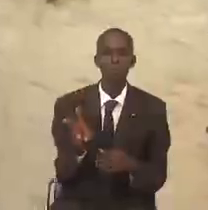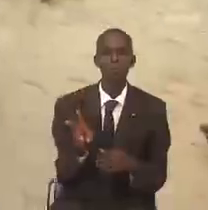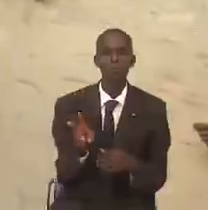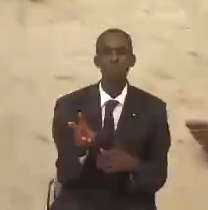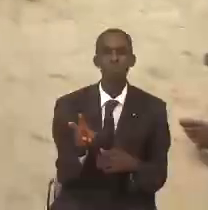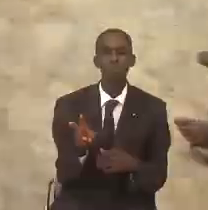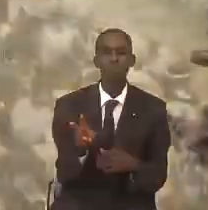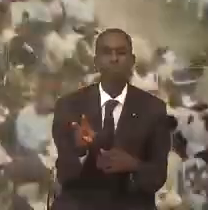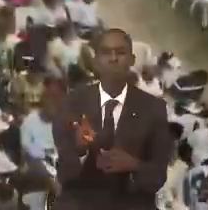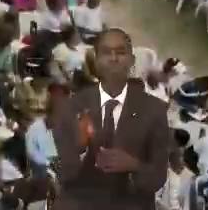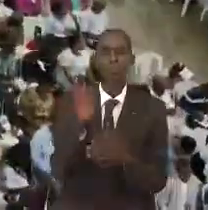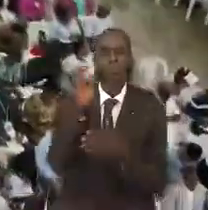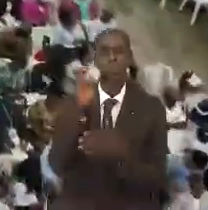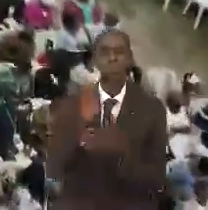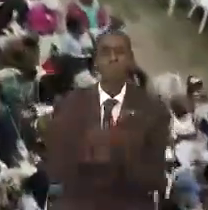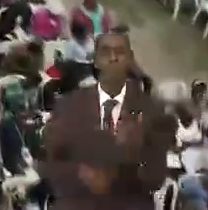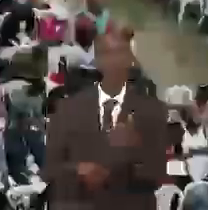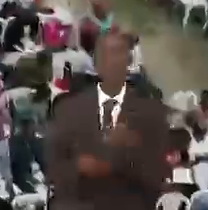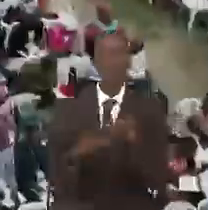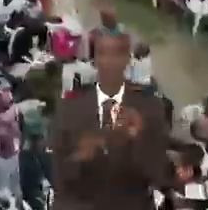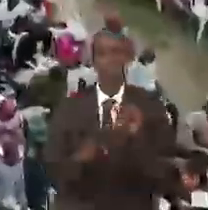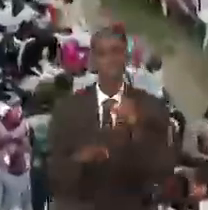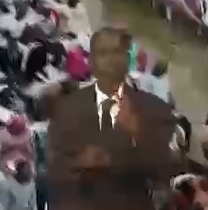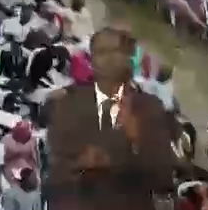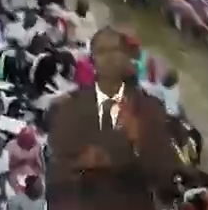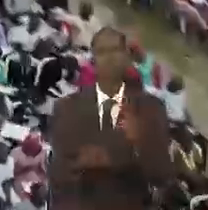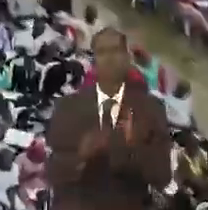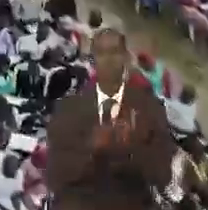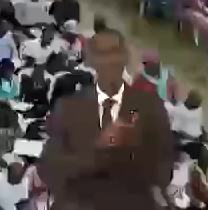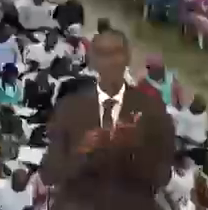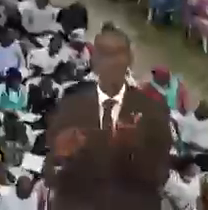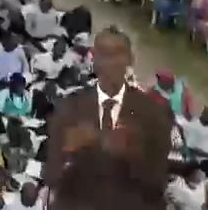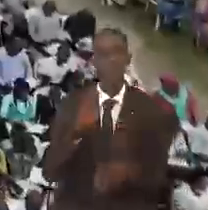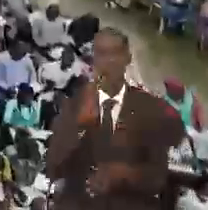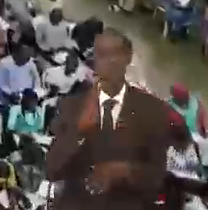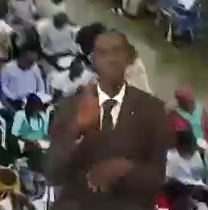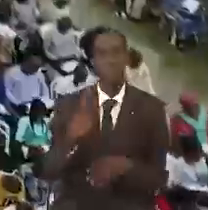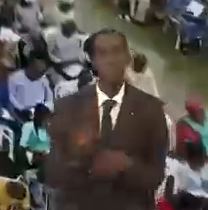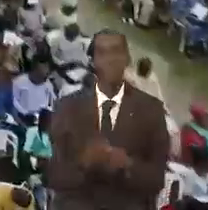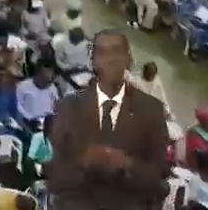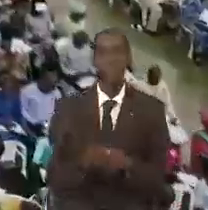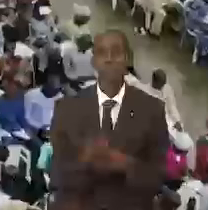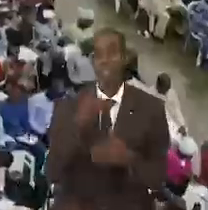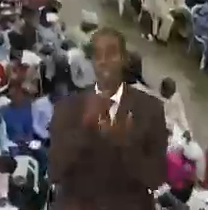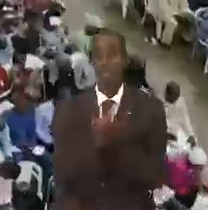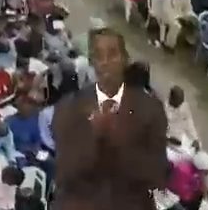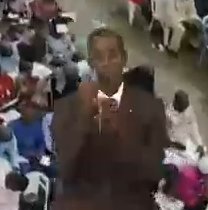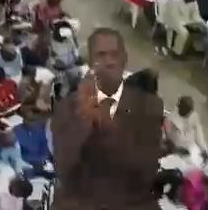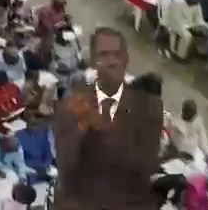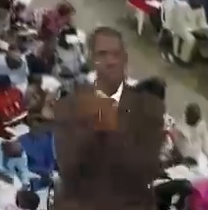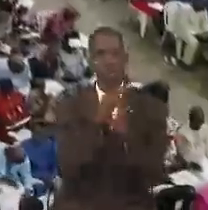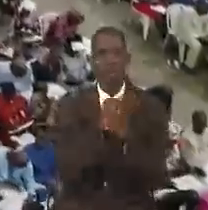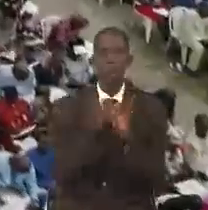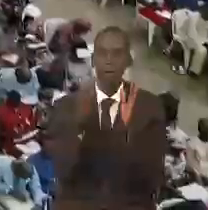chapter 26, verse 41, it tells us, watch and pray. He said